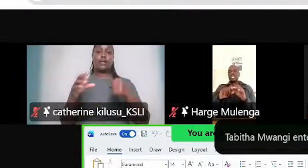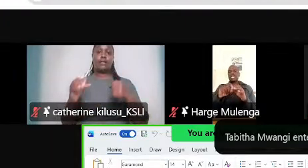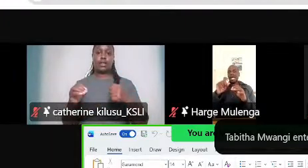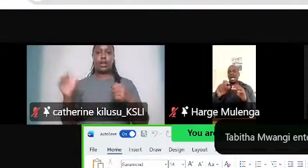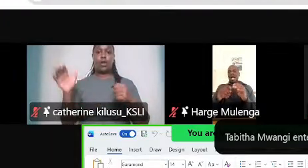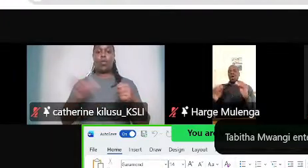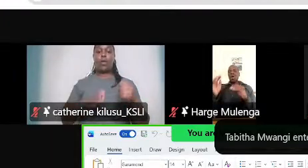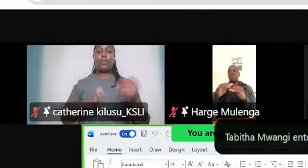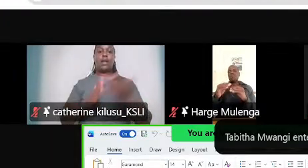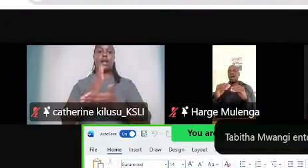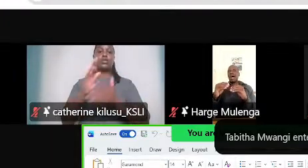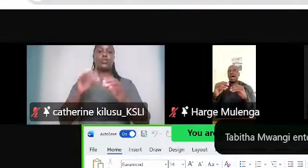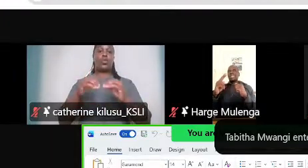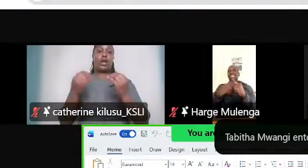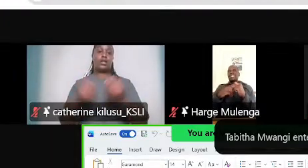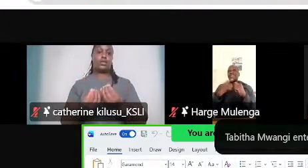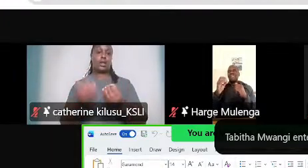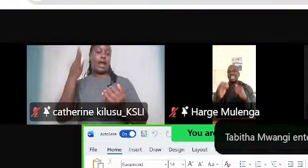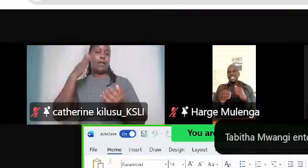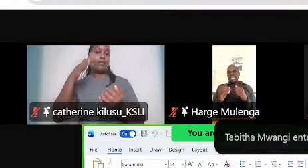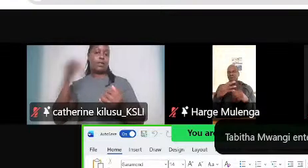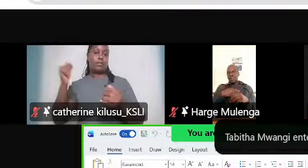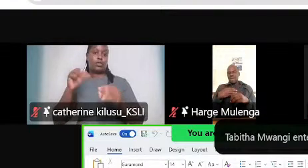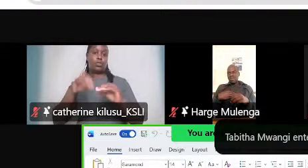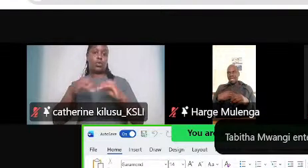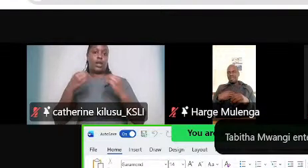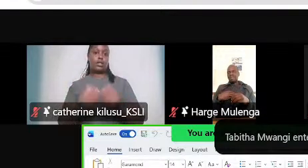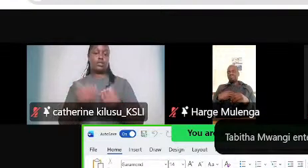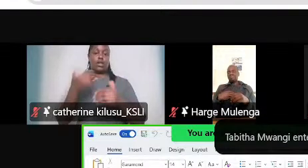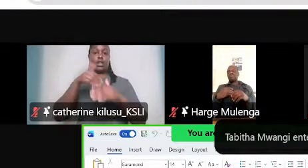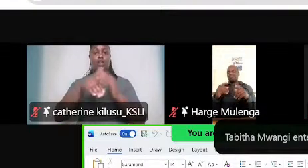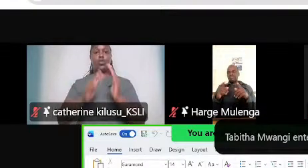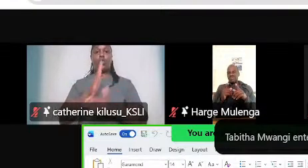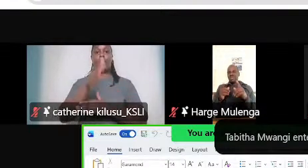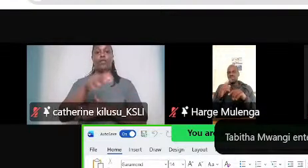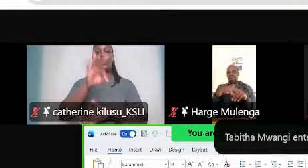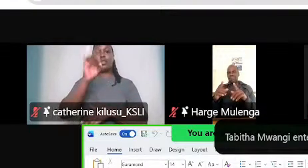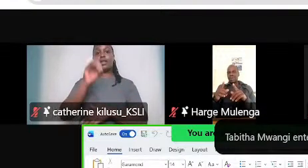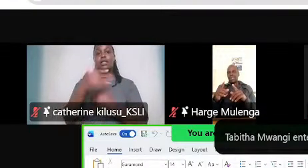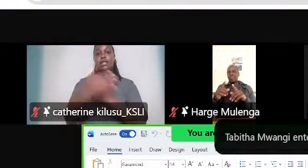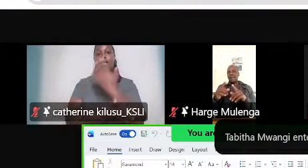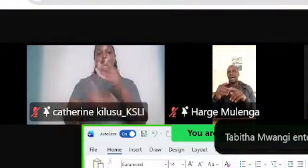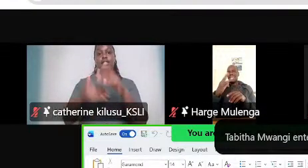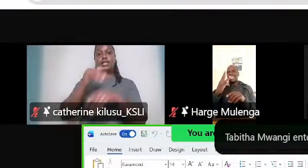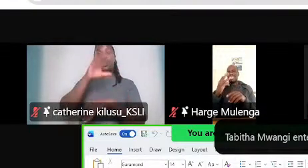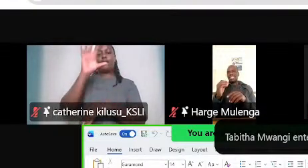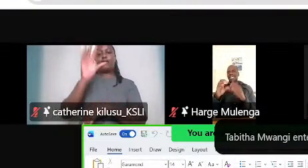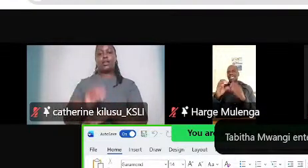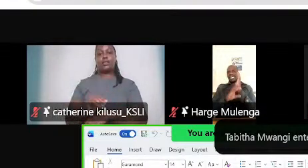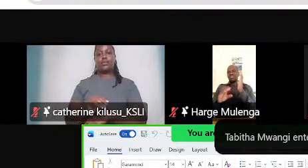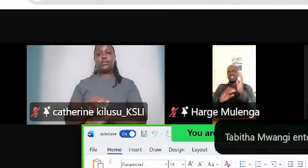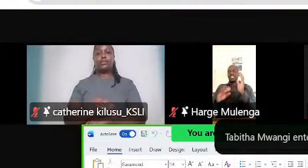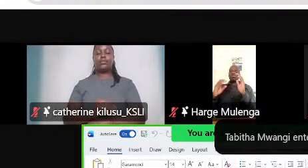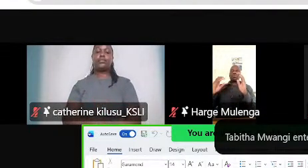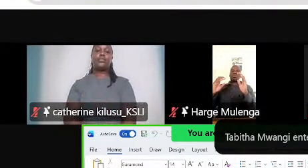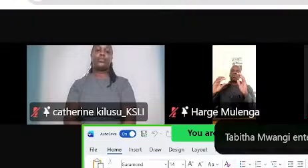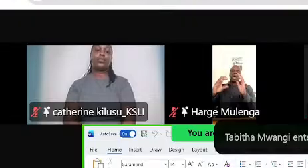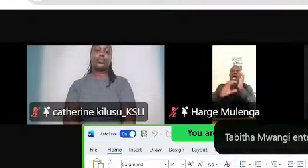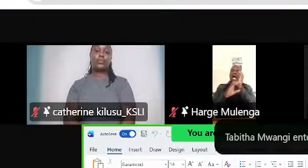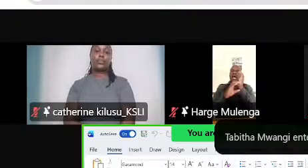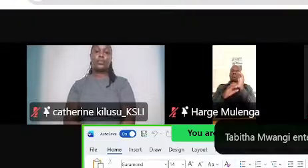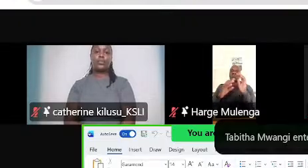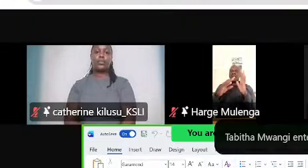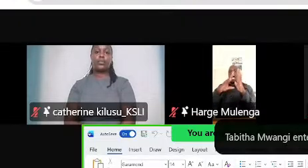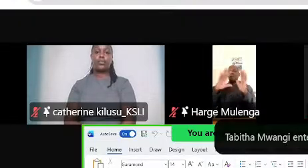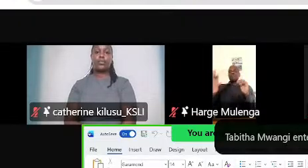rights organizations and feminist organizations in over 30 countries in Africa. Pleasure to be here. Thank you. Thank you very